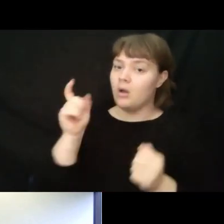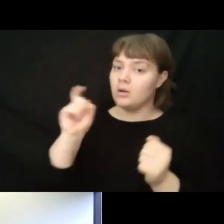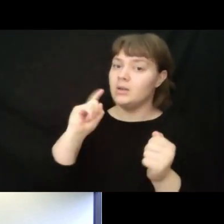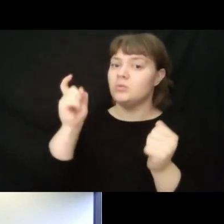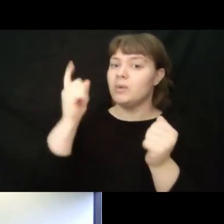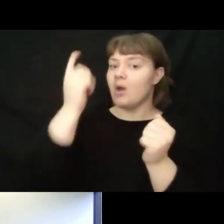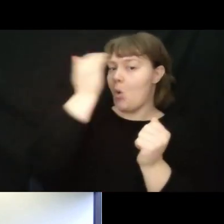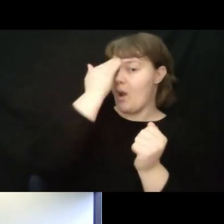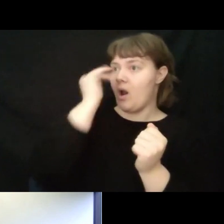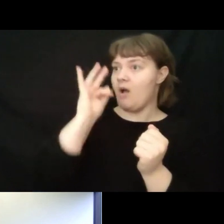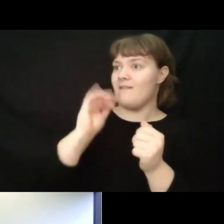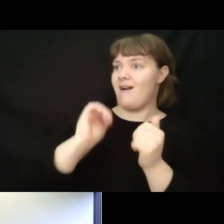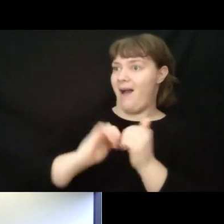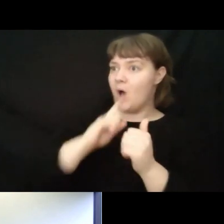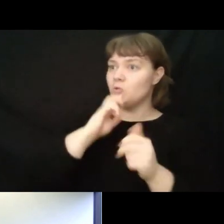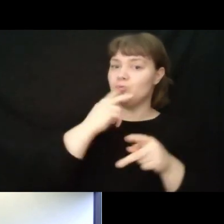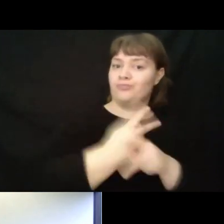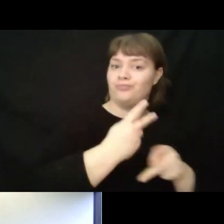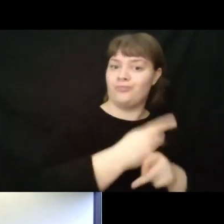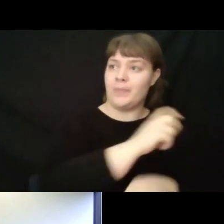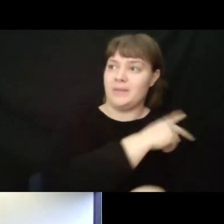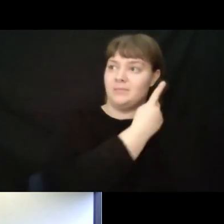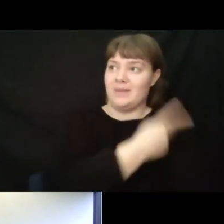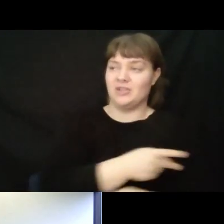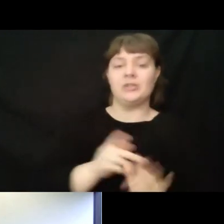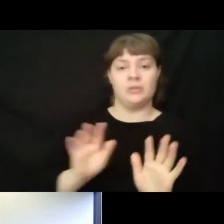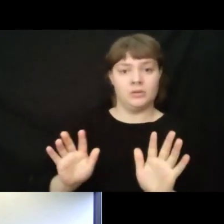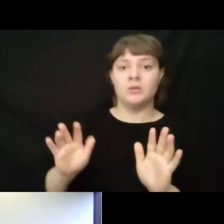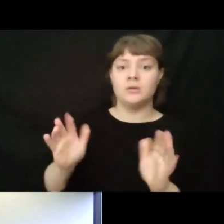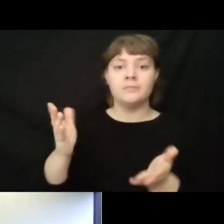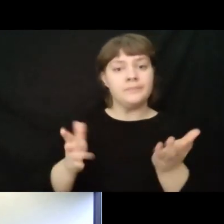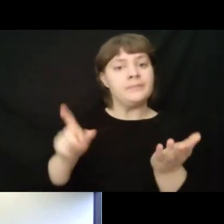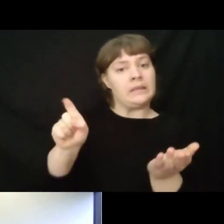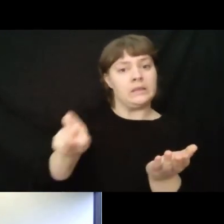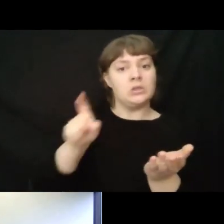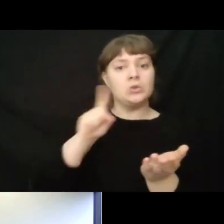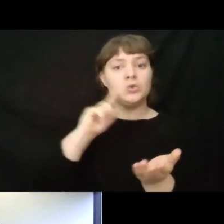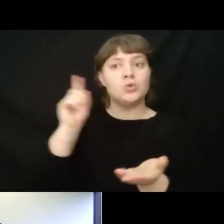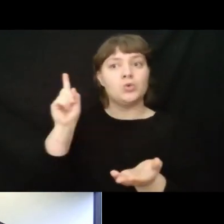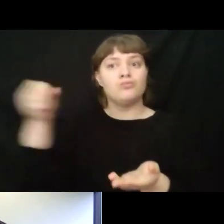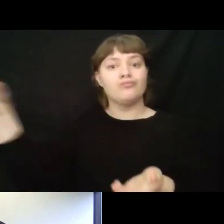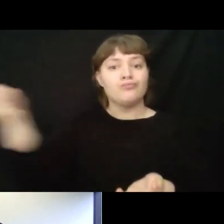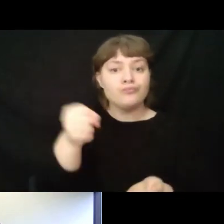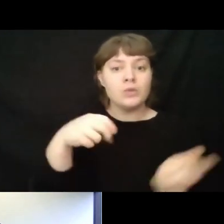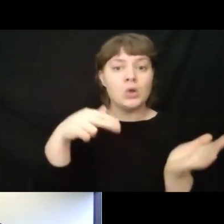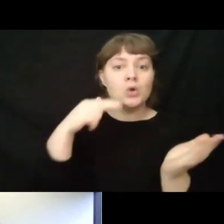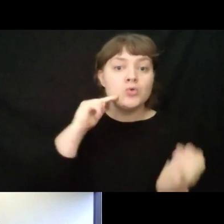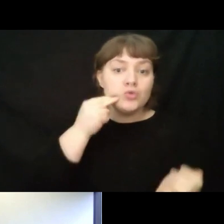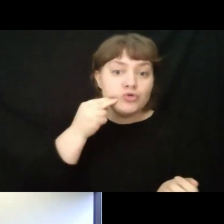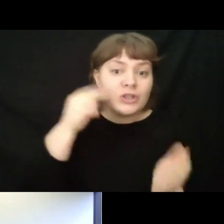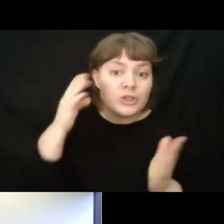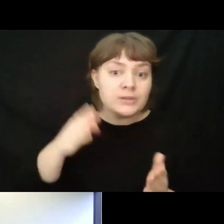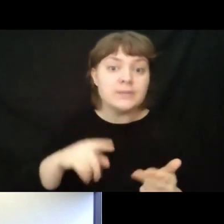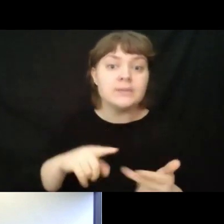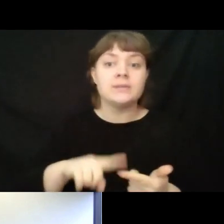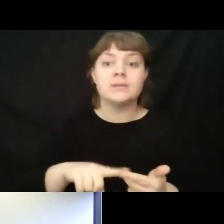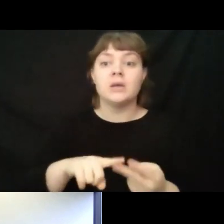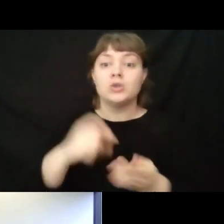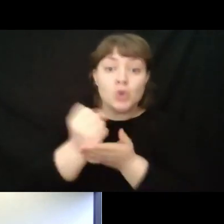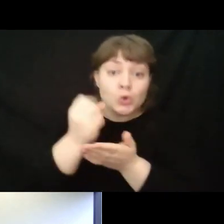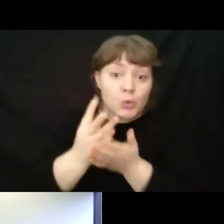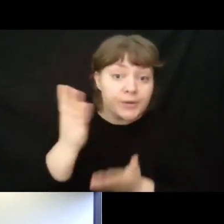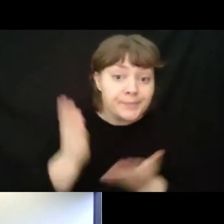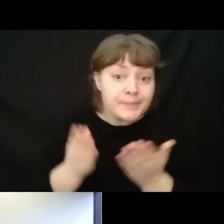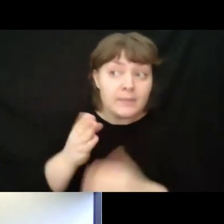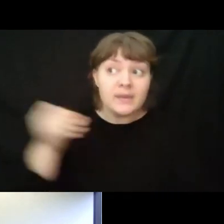the best care of them. We may need to bring in nutrition. We may need to bring in social work.